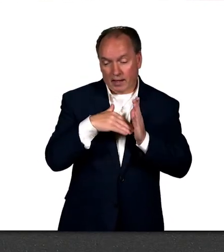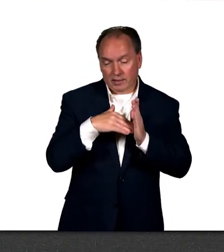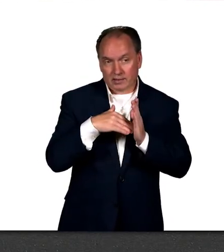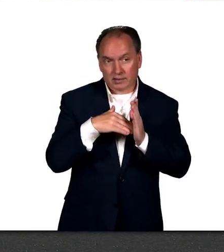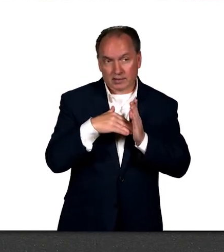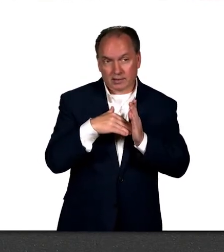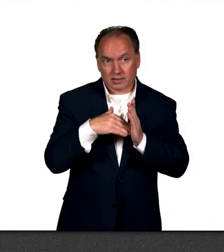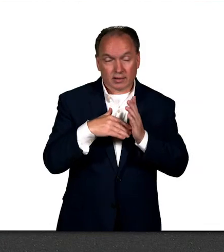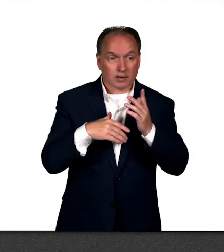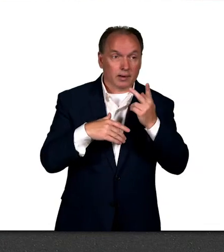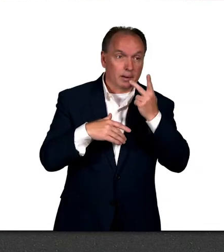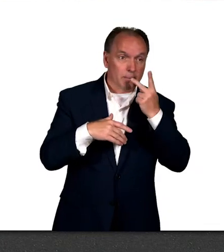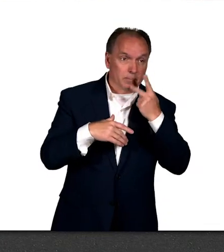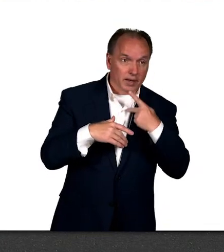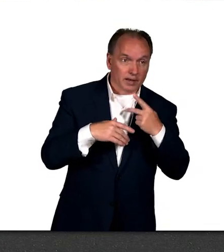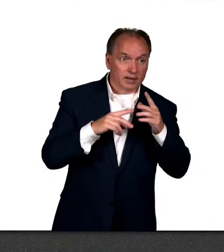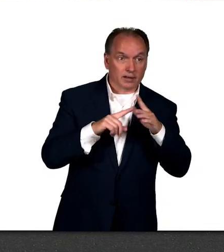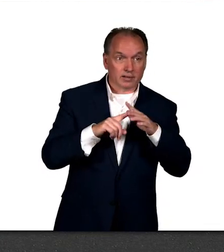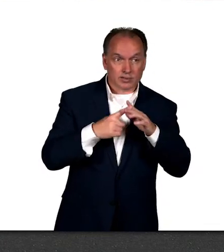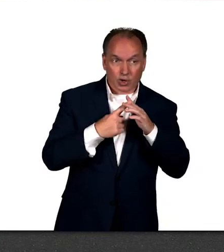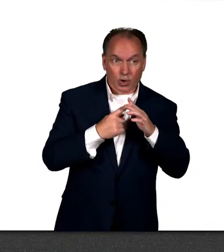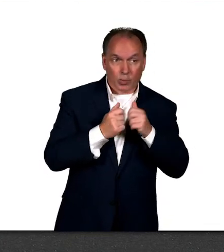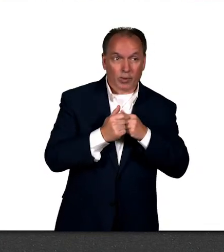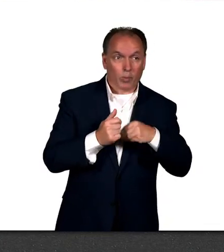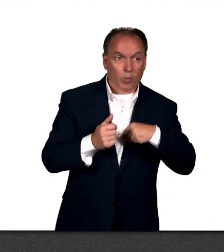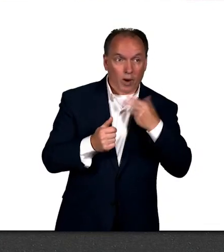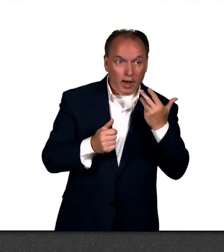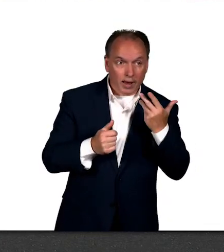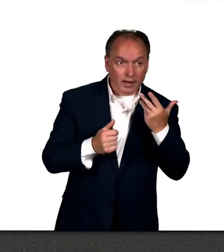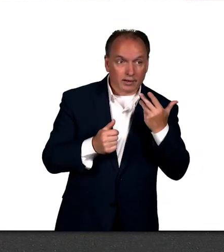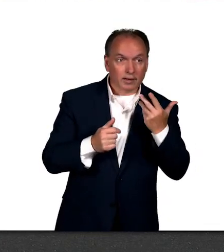When you want to make pink, you always start with white paint